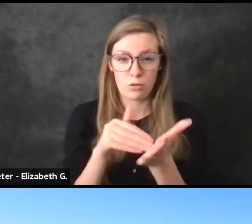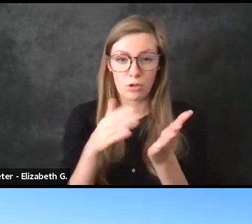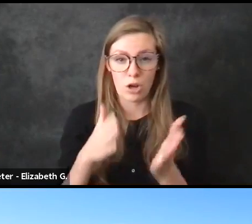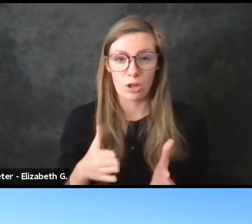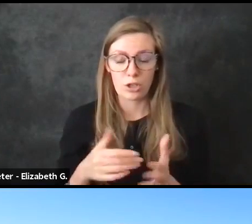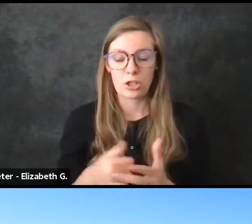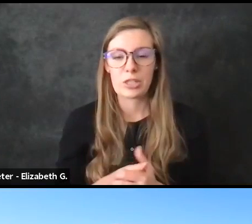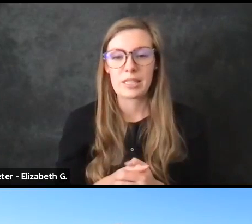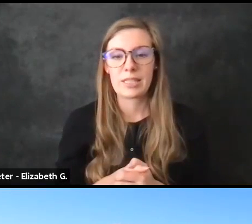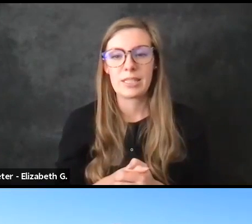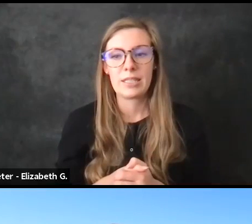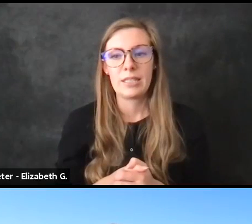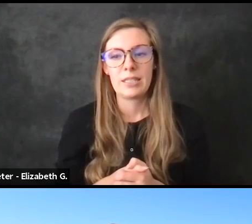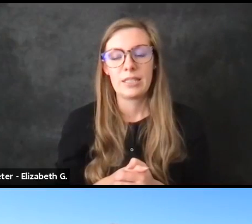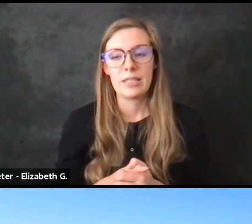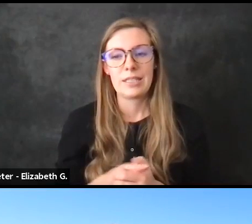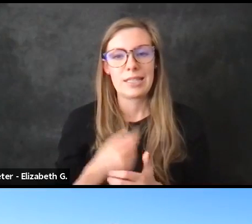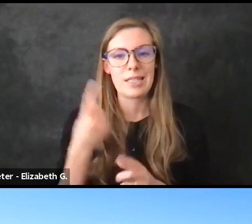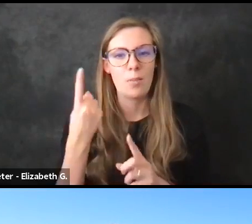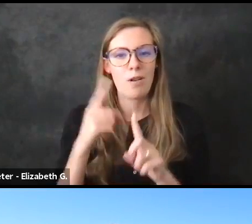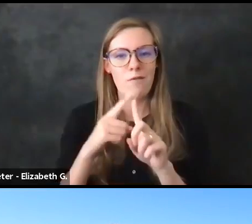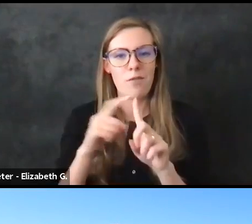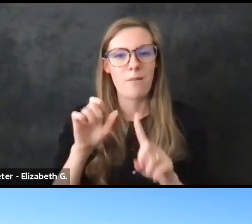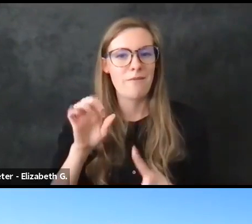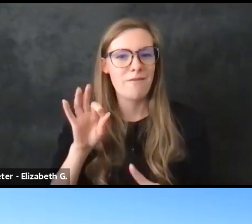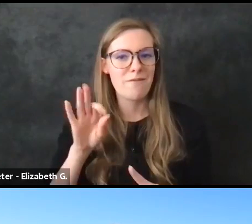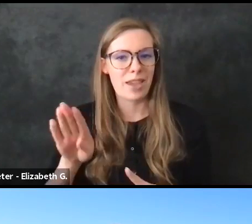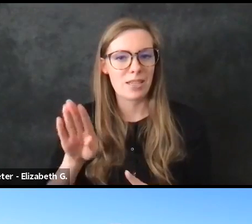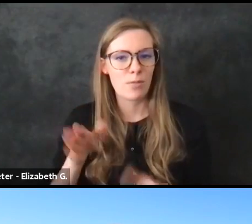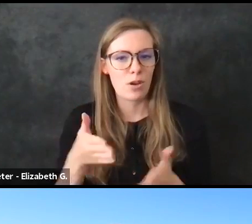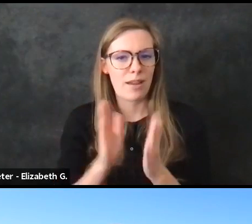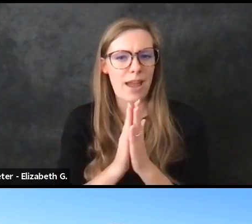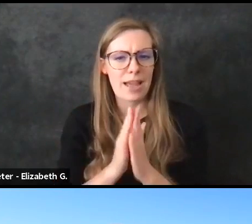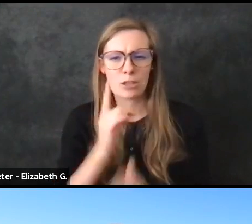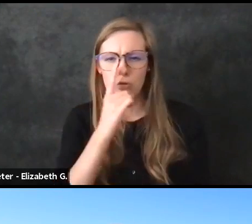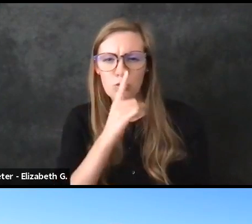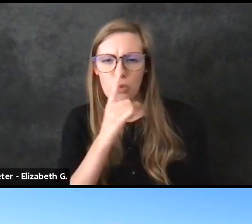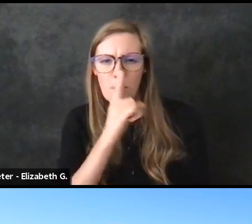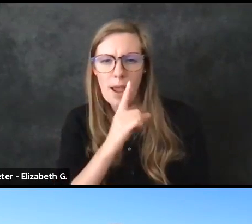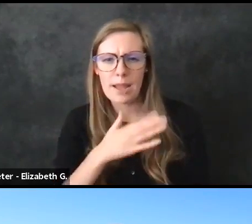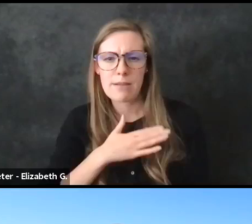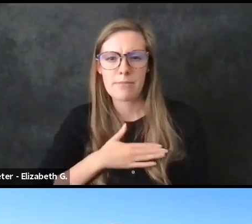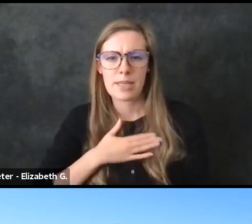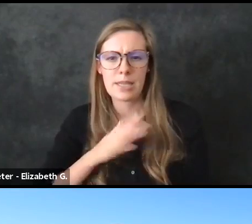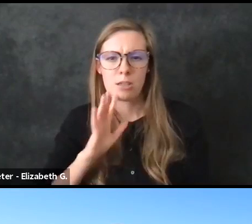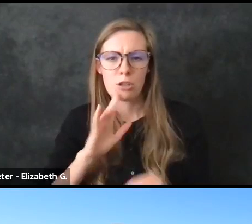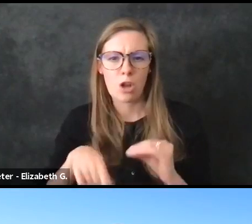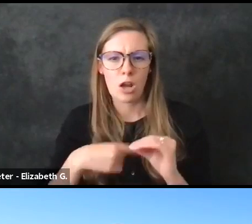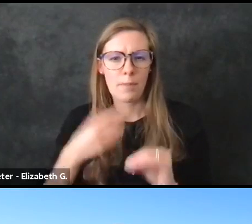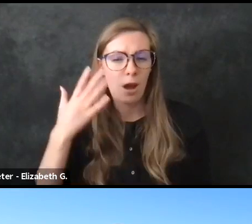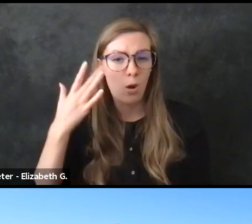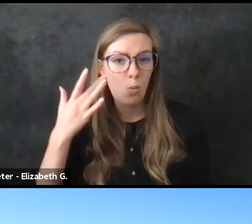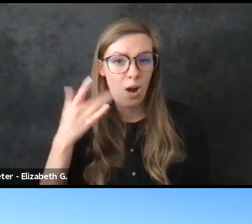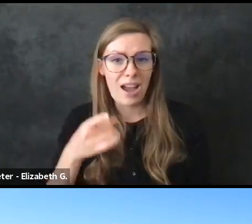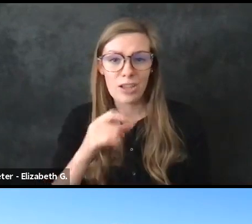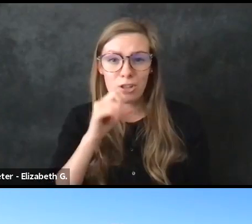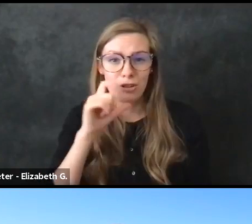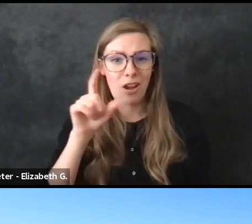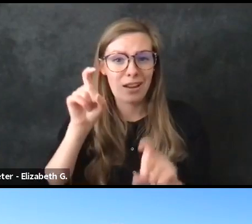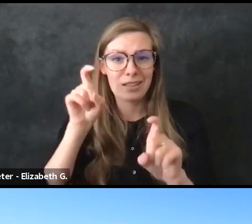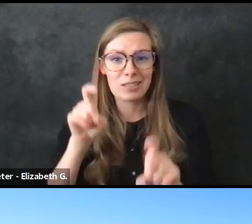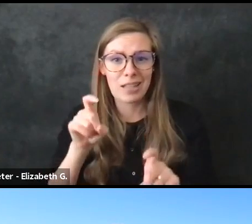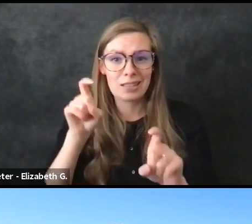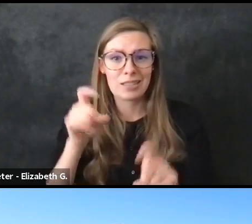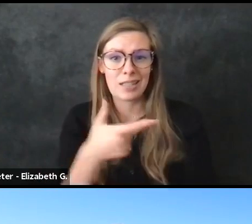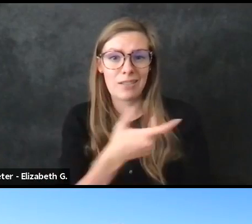may. Andrea on Facebook asked this question. Can you please address why you aren't testing